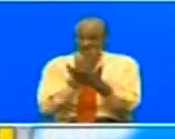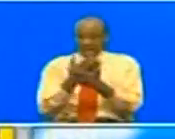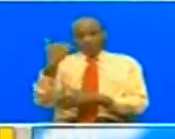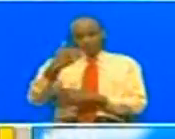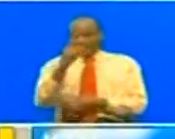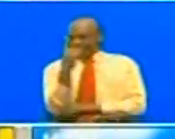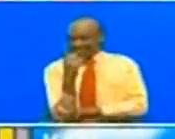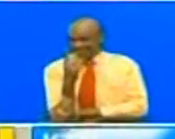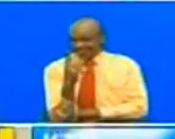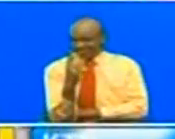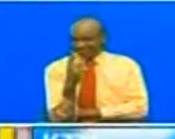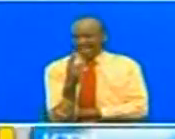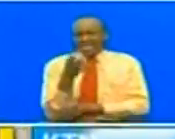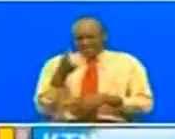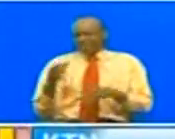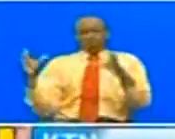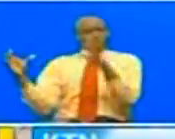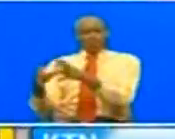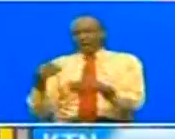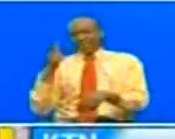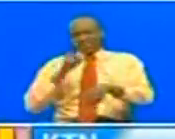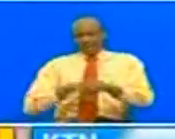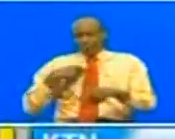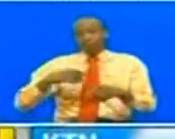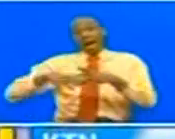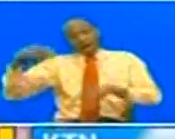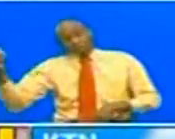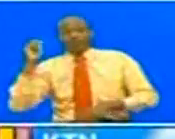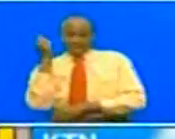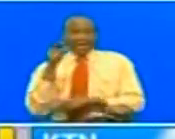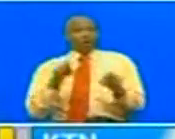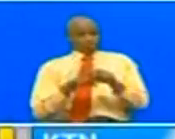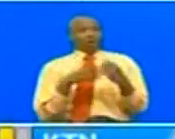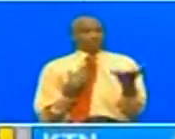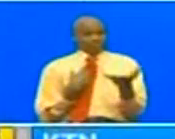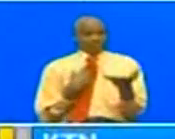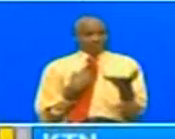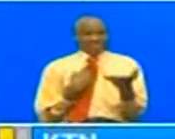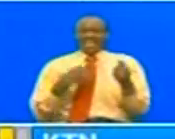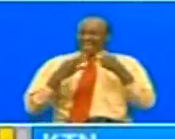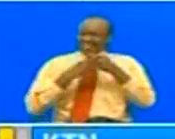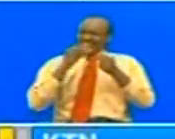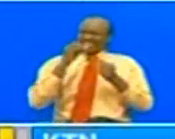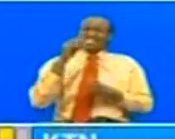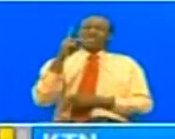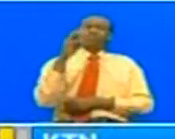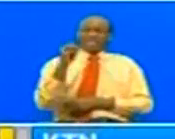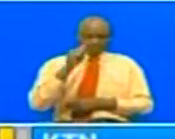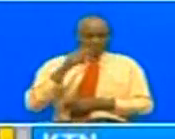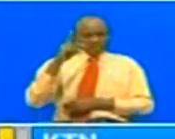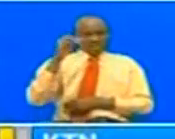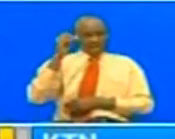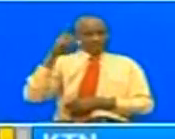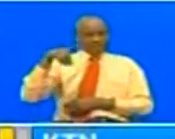border. But the invaders sometimes come from outside Kenya as well. Almost 800 kilometers from Kapedo